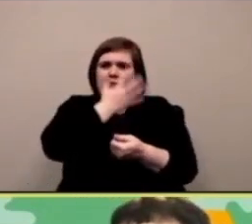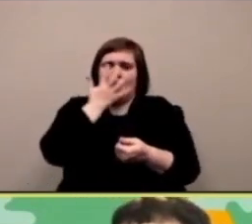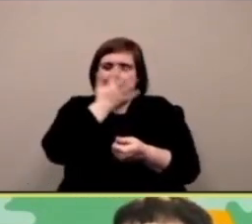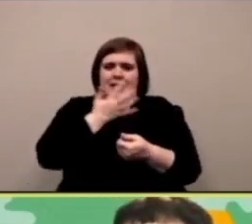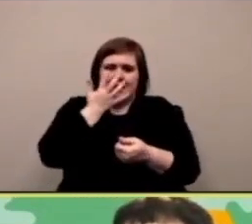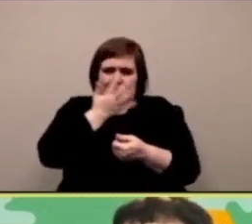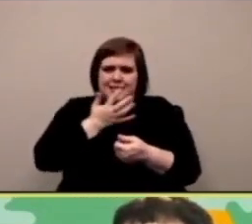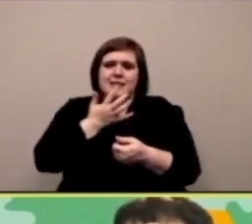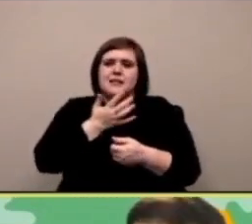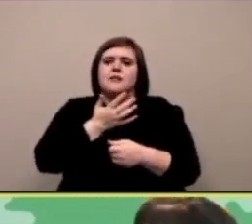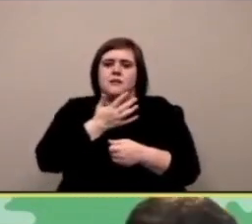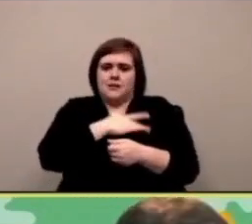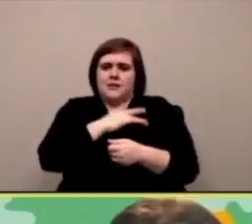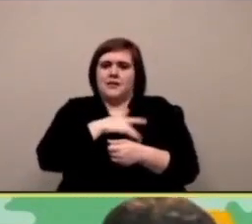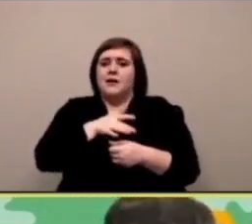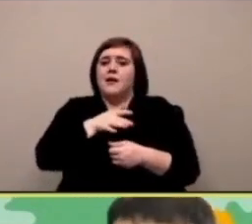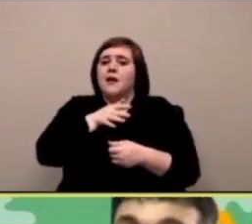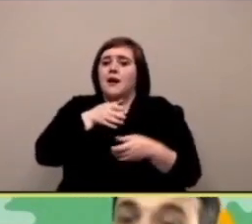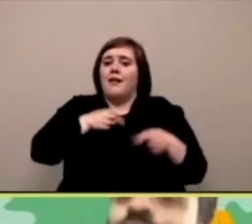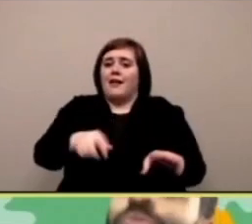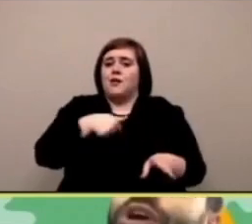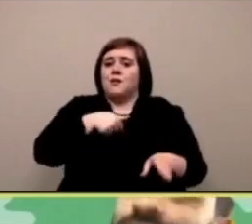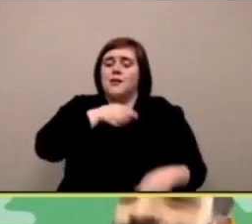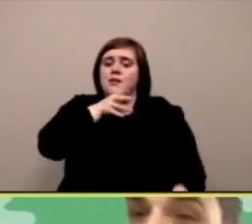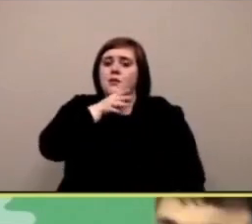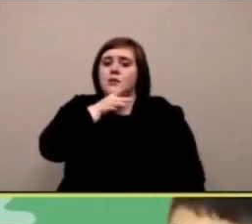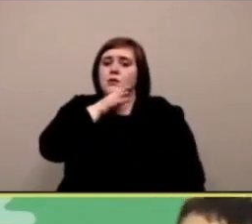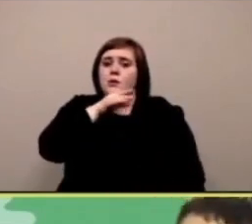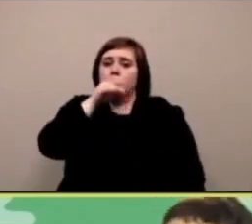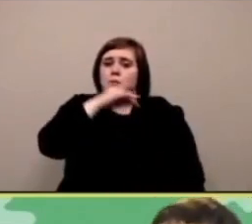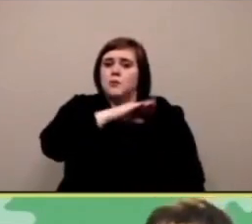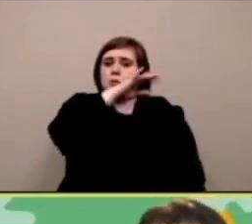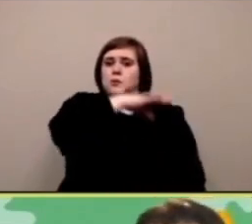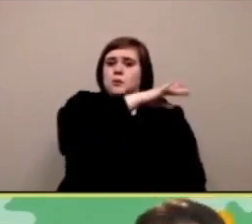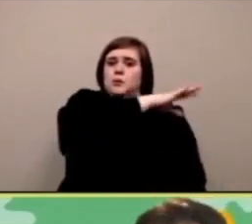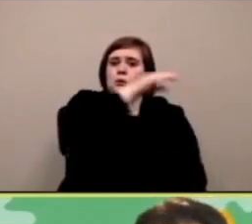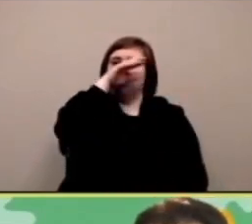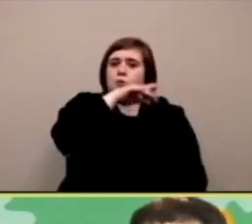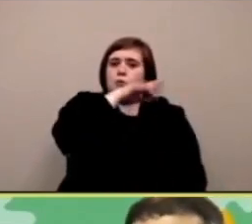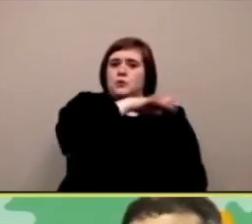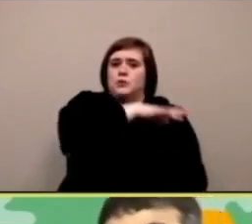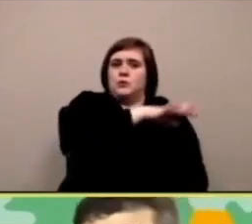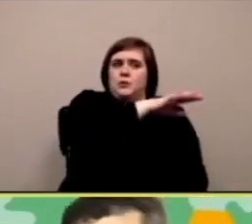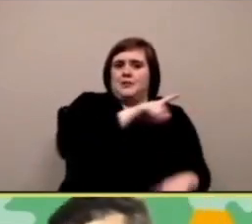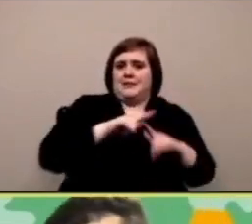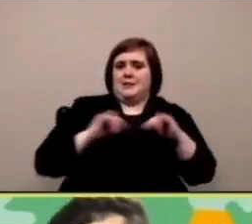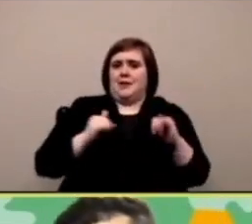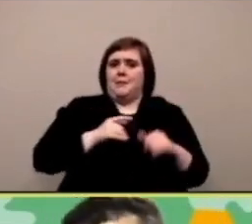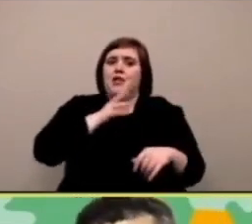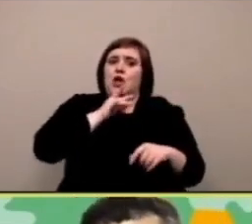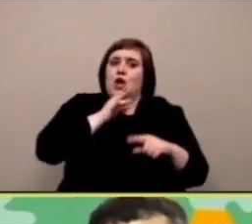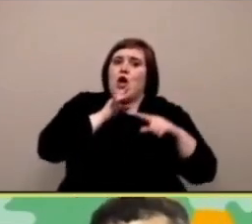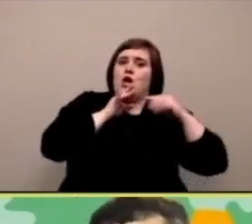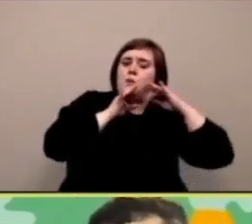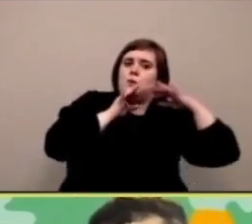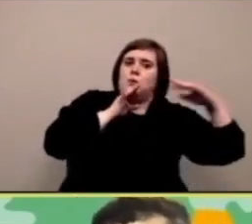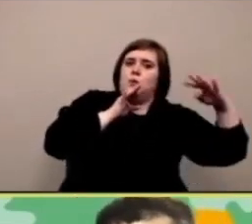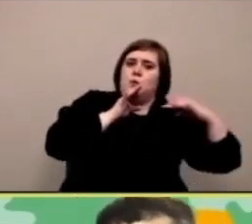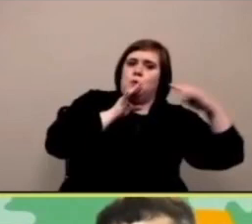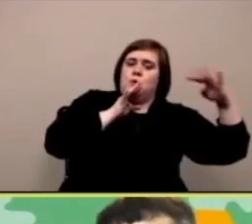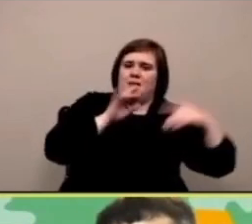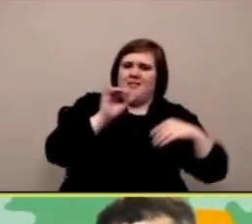allows me to shoot out sprites as I talk.